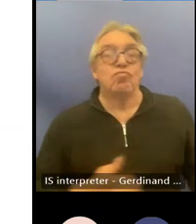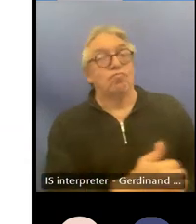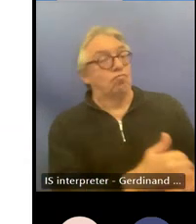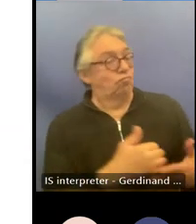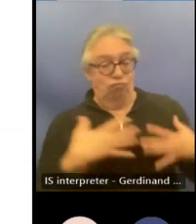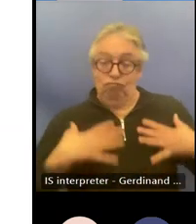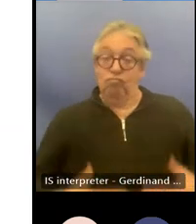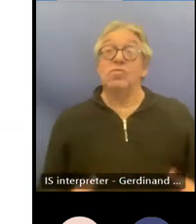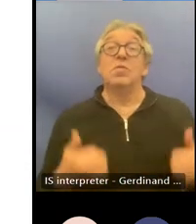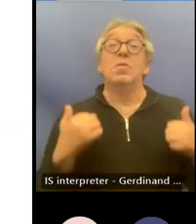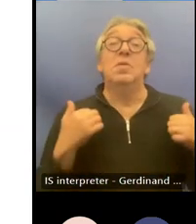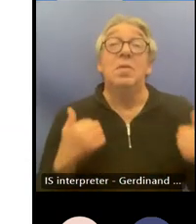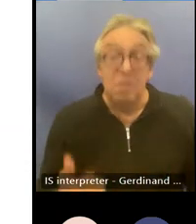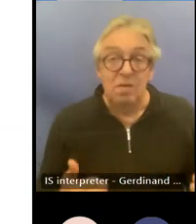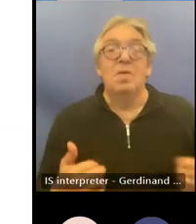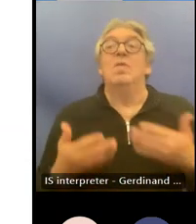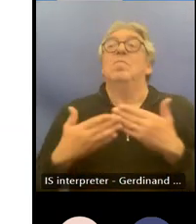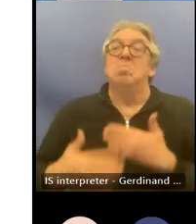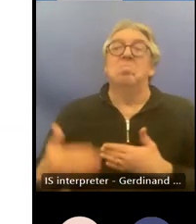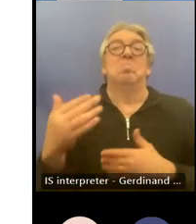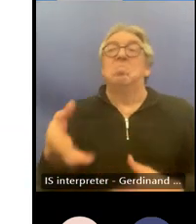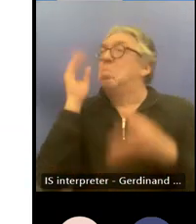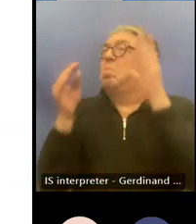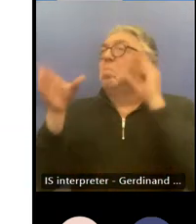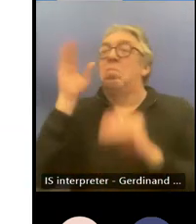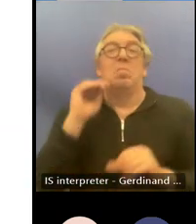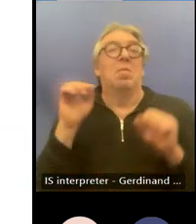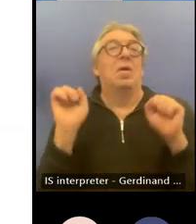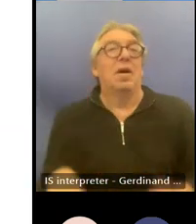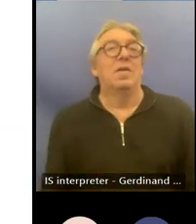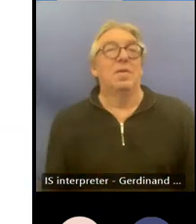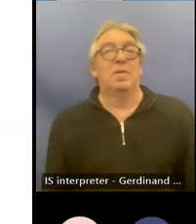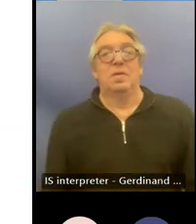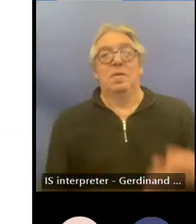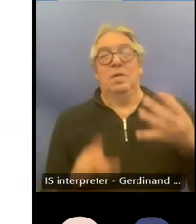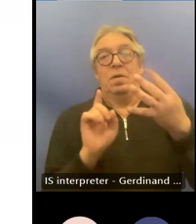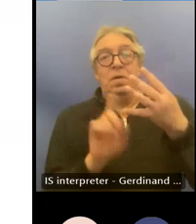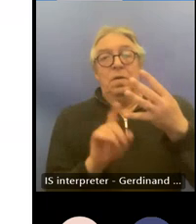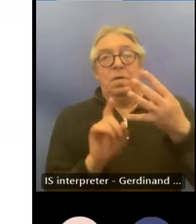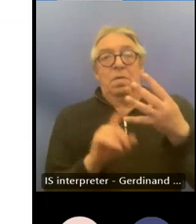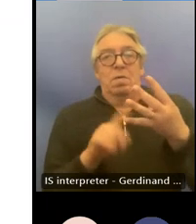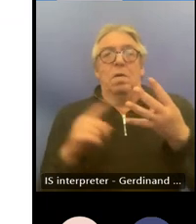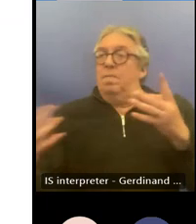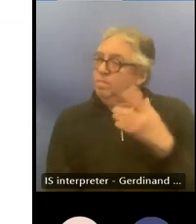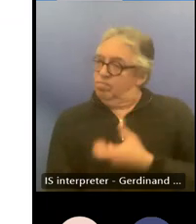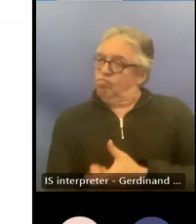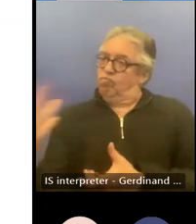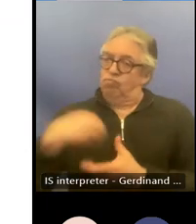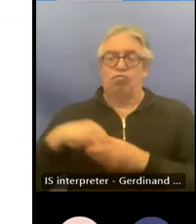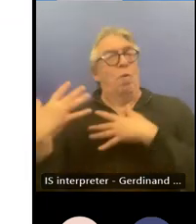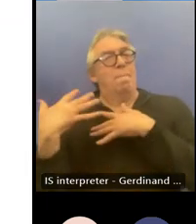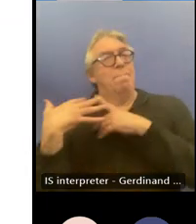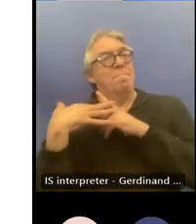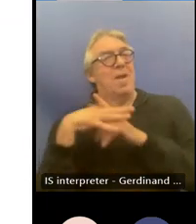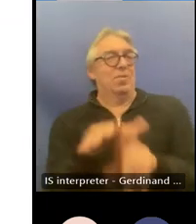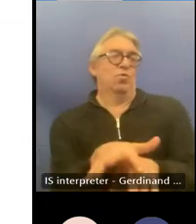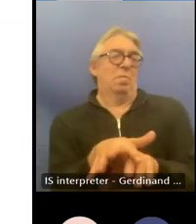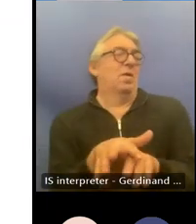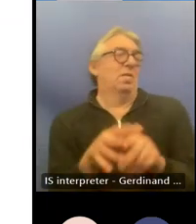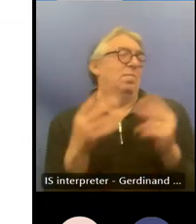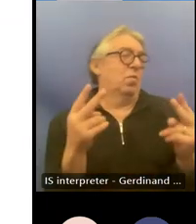requirements throughout the life cycle of the child. Mainstreaming is our key agenda because we do see that the